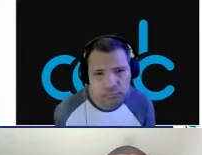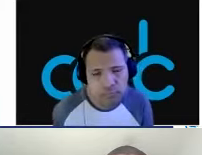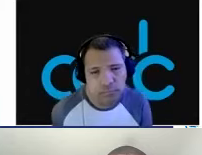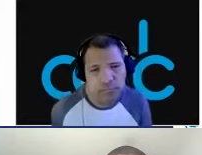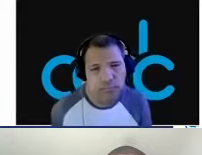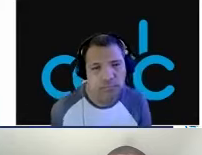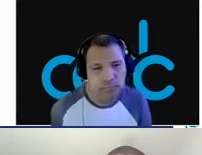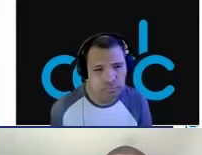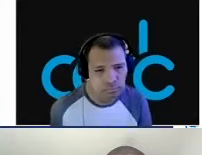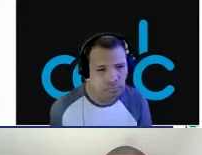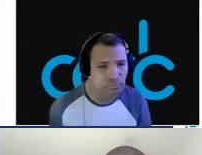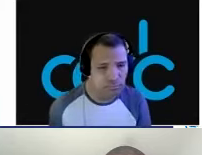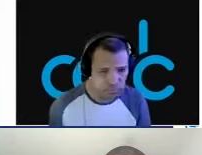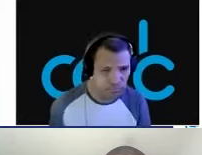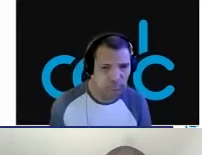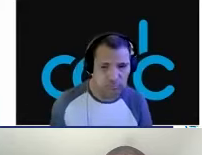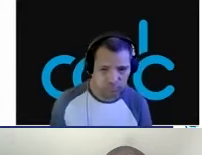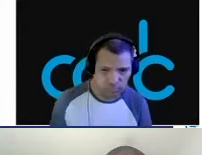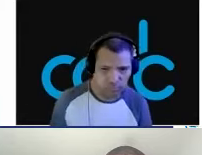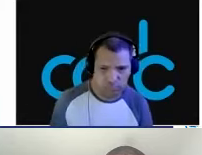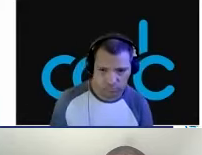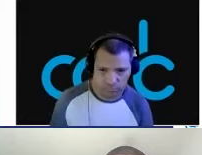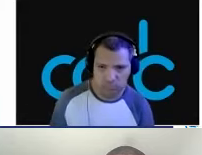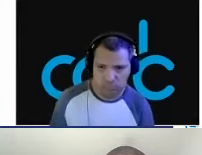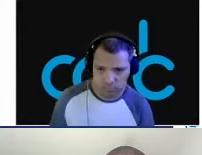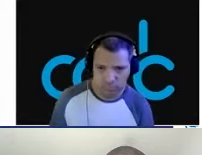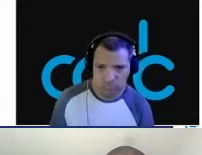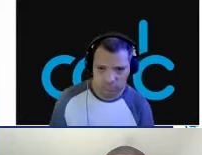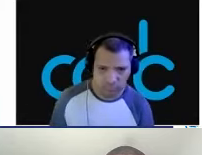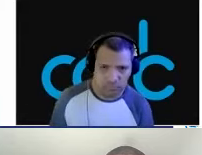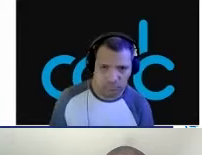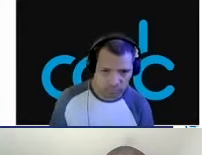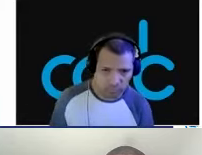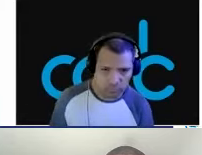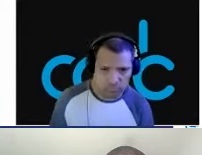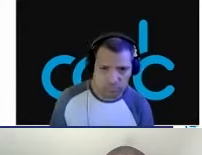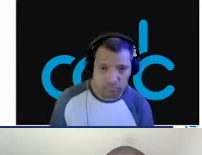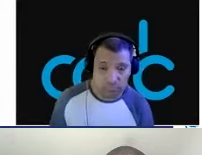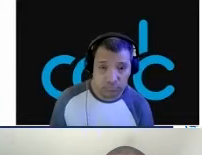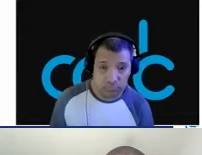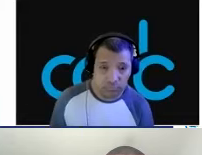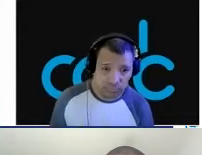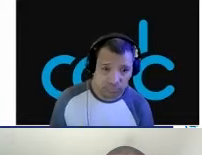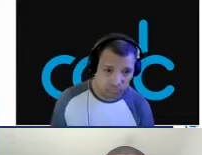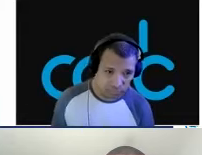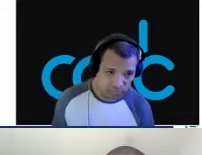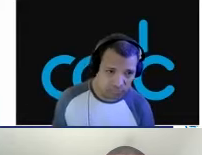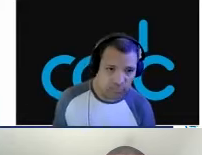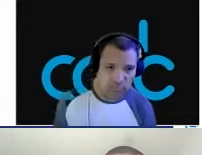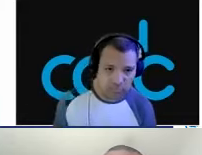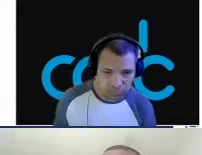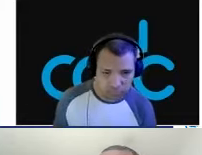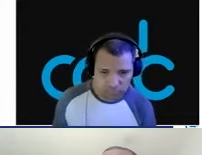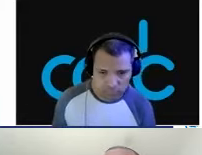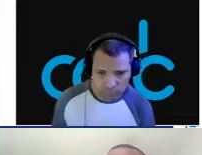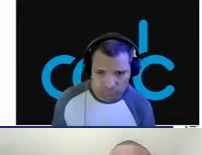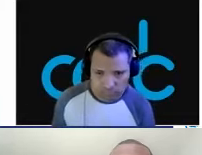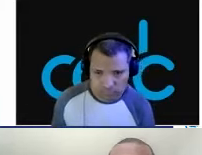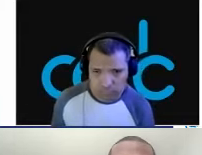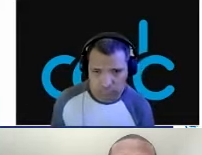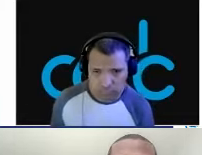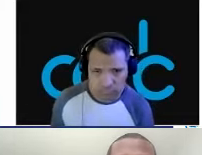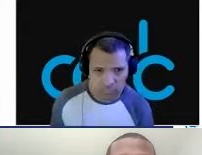overlooked thus far, right? And we probably use data to just sort of justify that things are fine when they're not fine at all. So I think being able